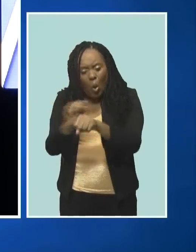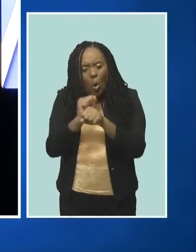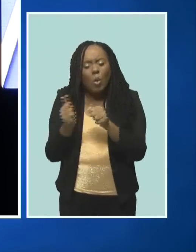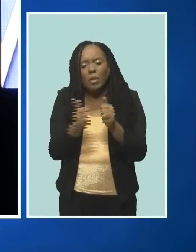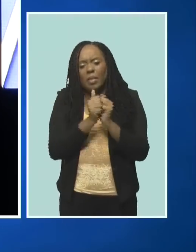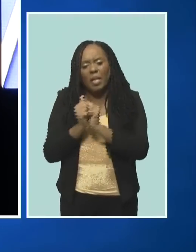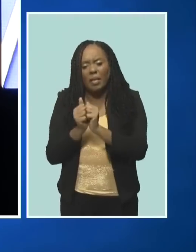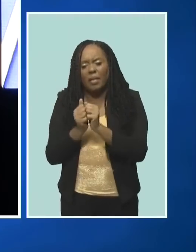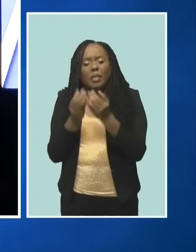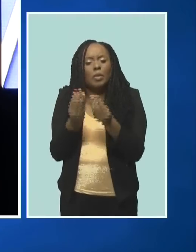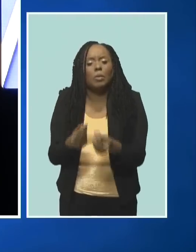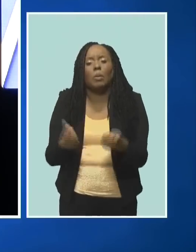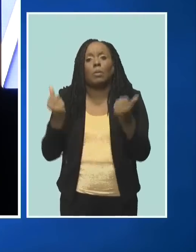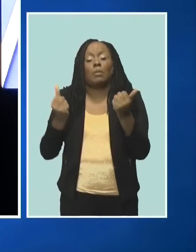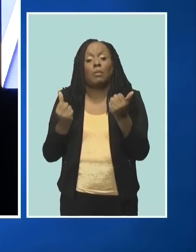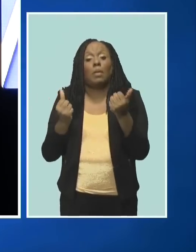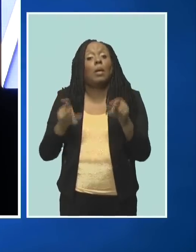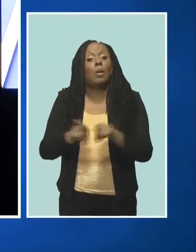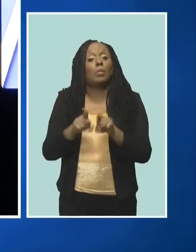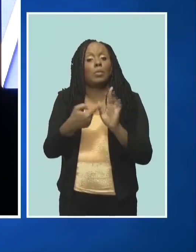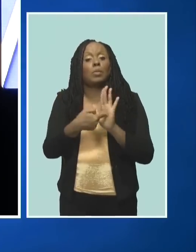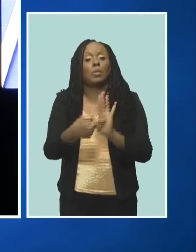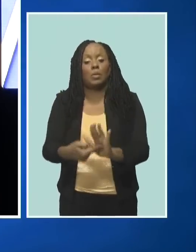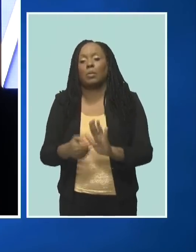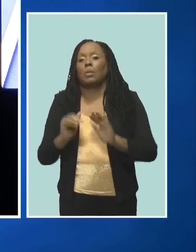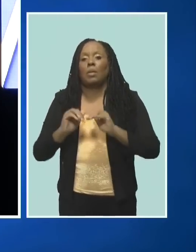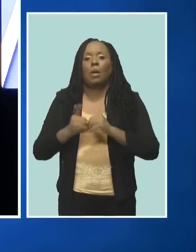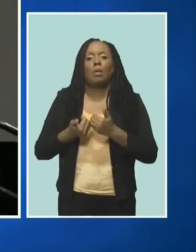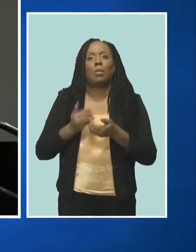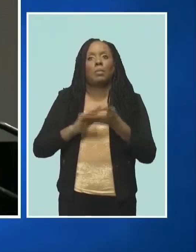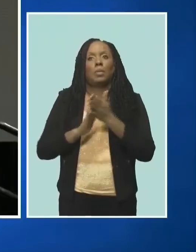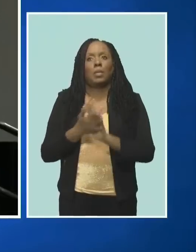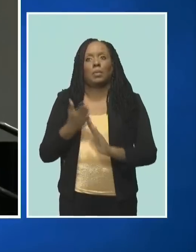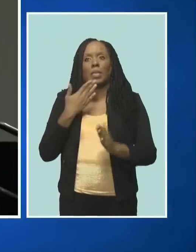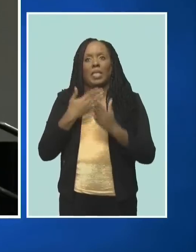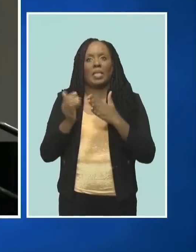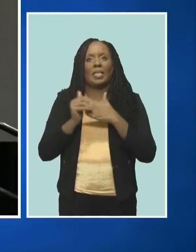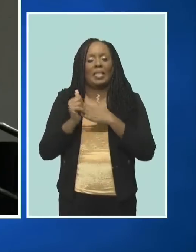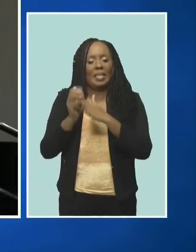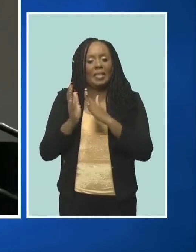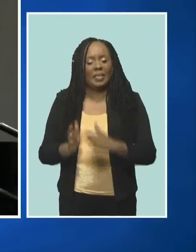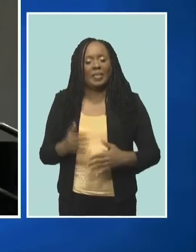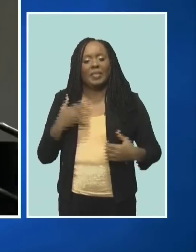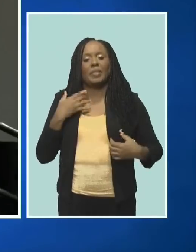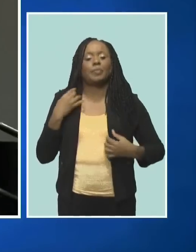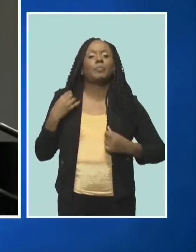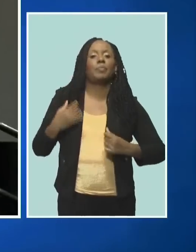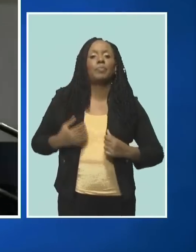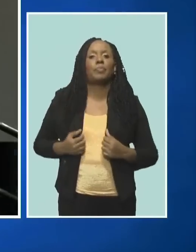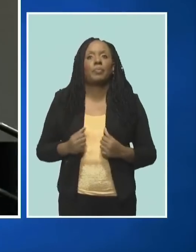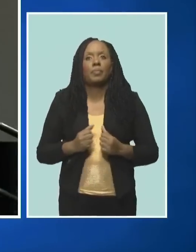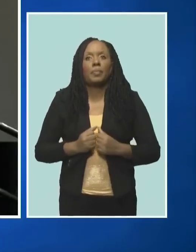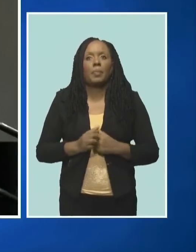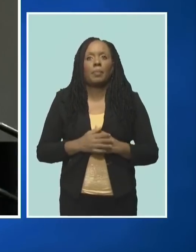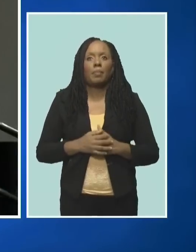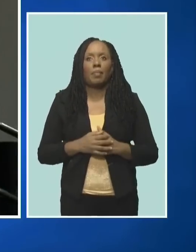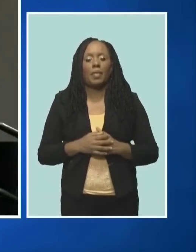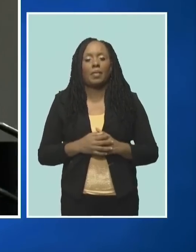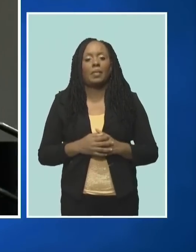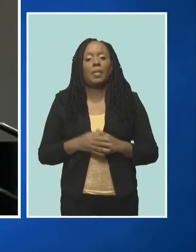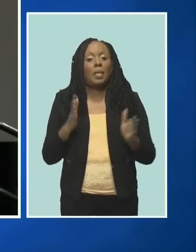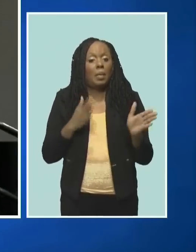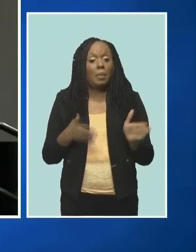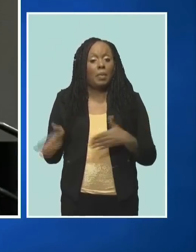their potential as future leaders and innovators. The competition was spearheaded by a planning and evaluation